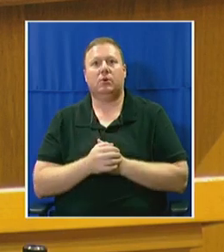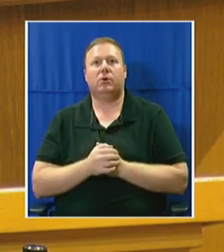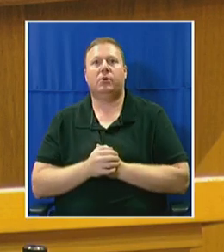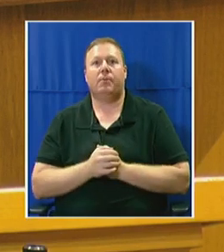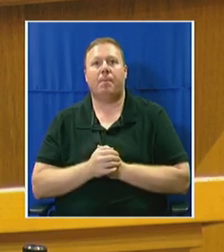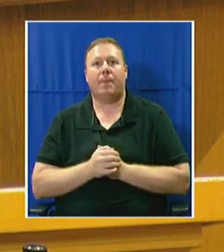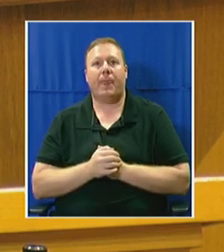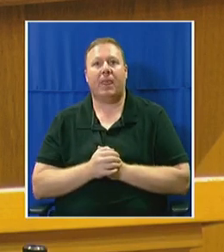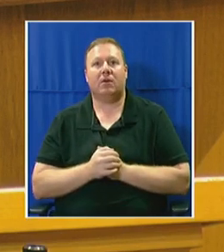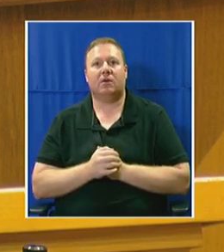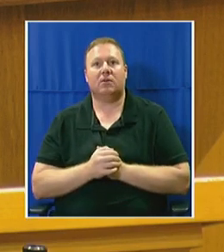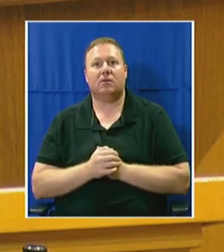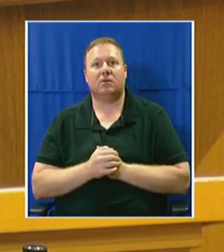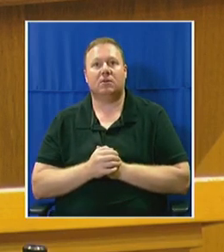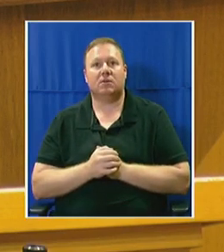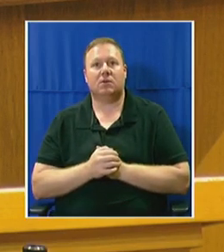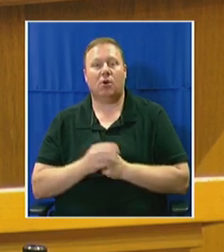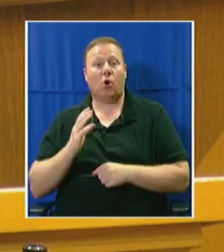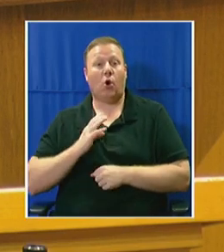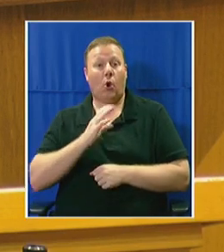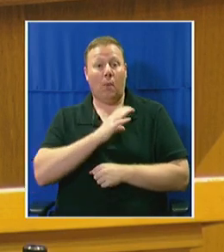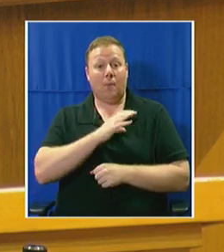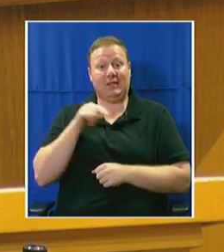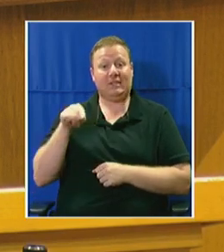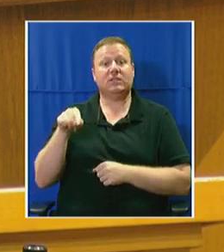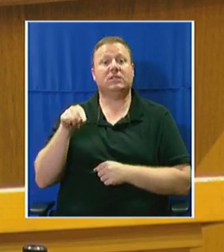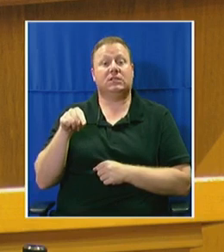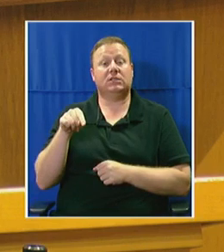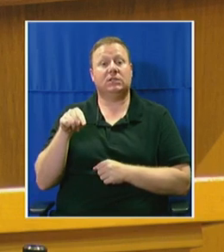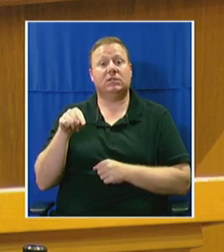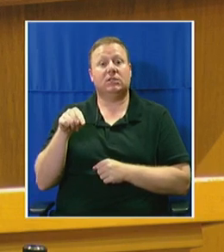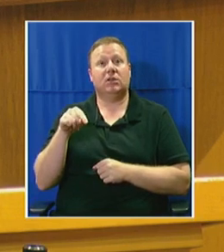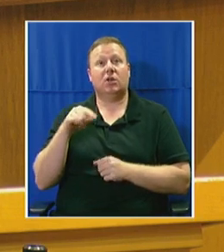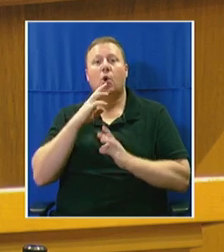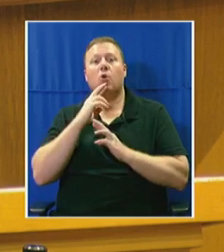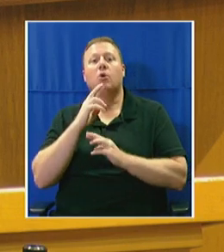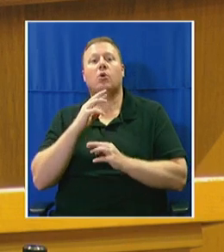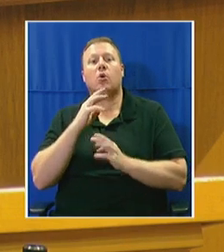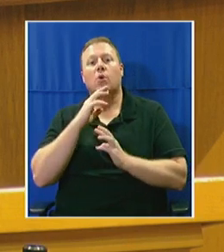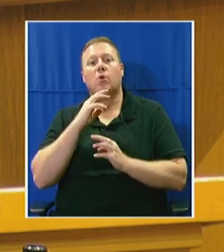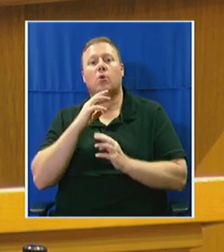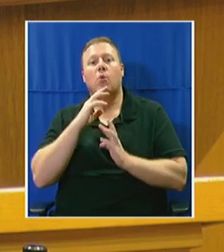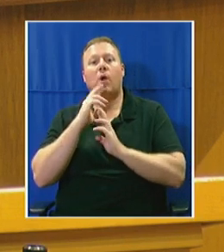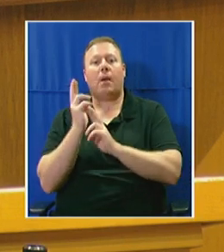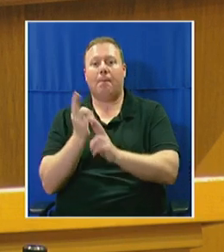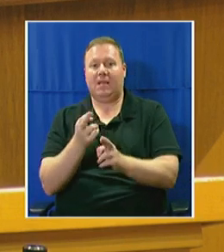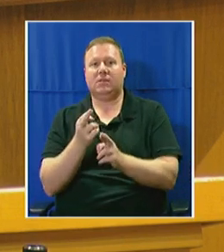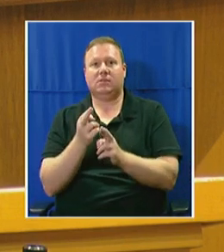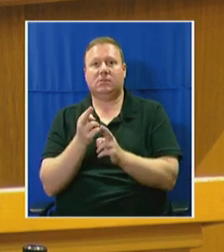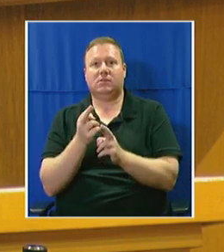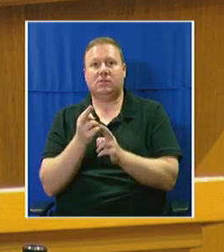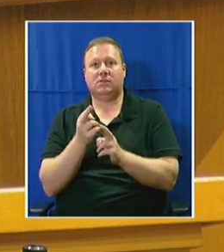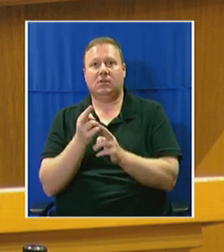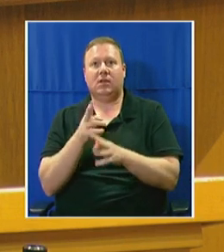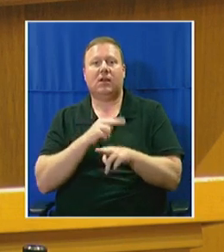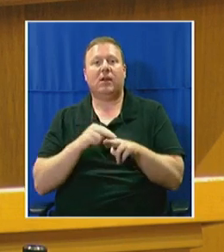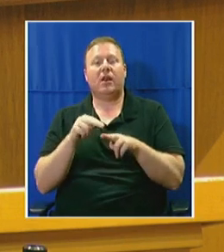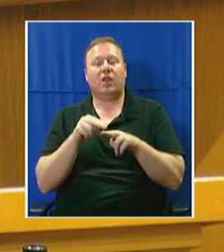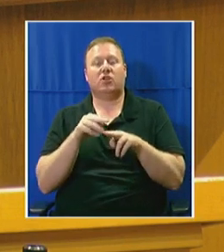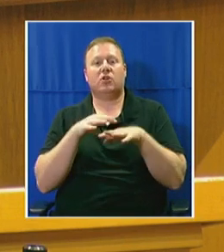represented by senior Council the rules of procedure at the inquiry adopted were agreed by both